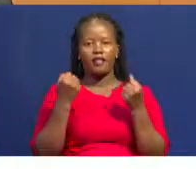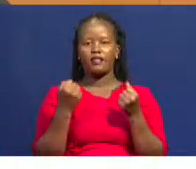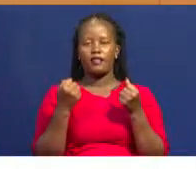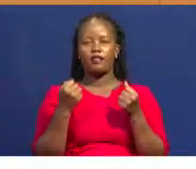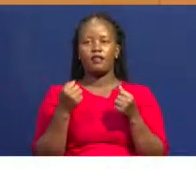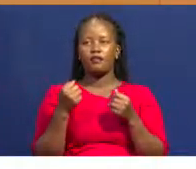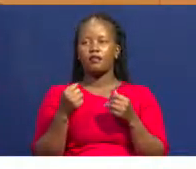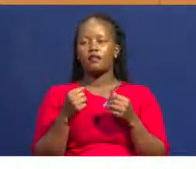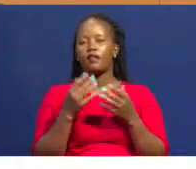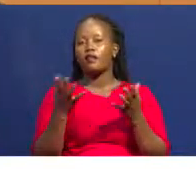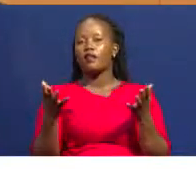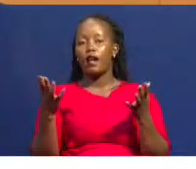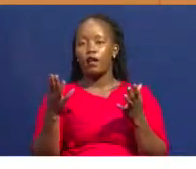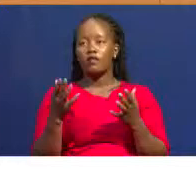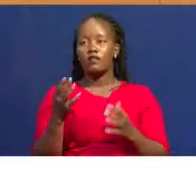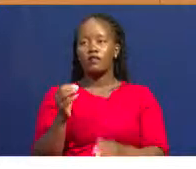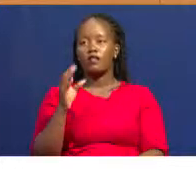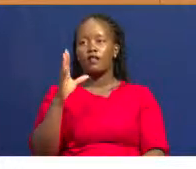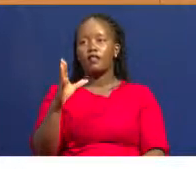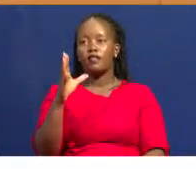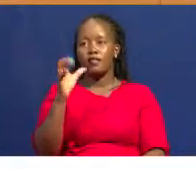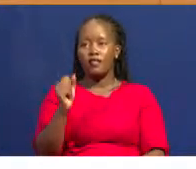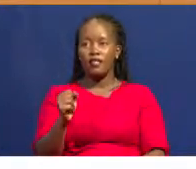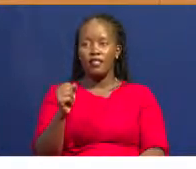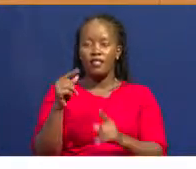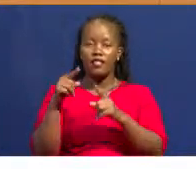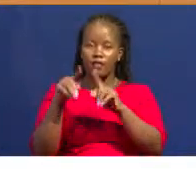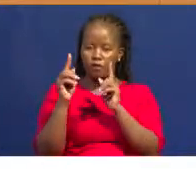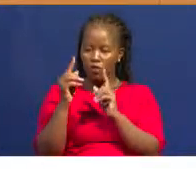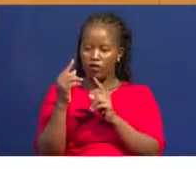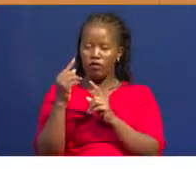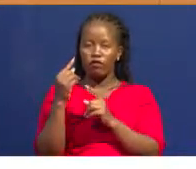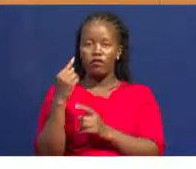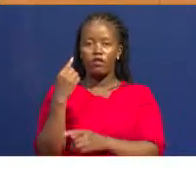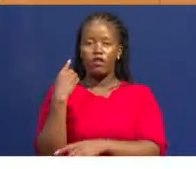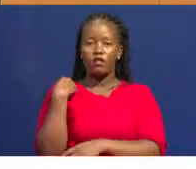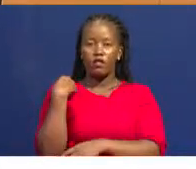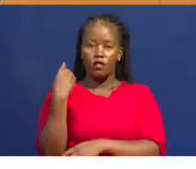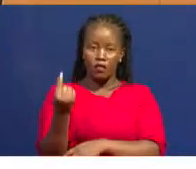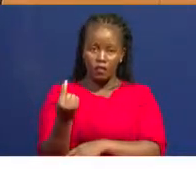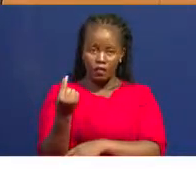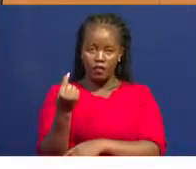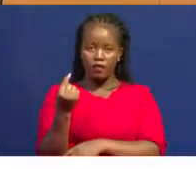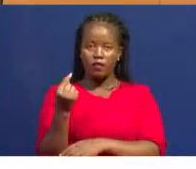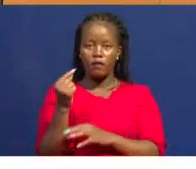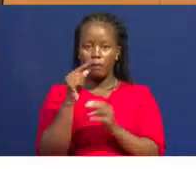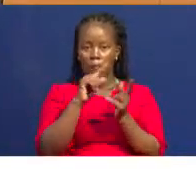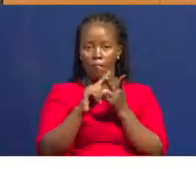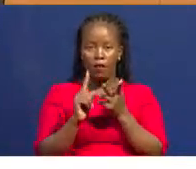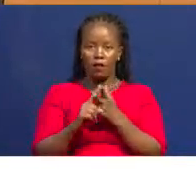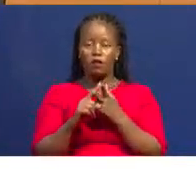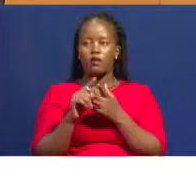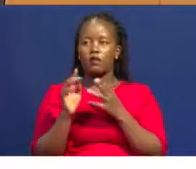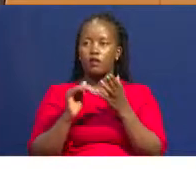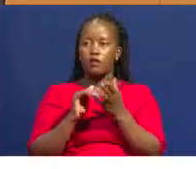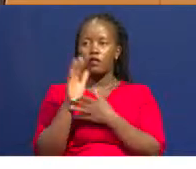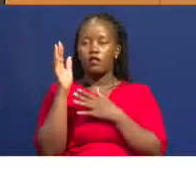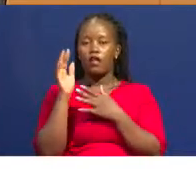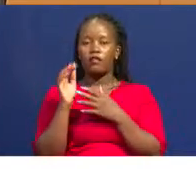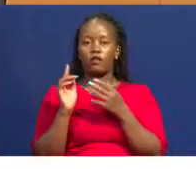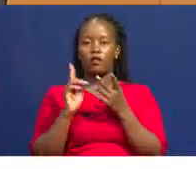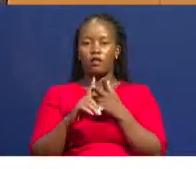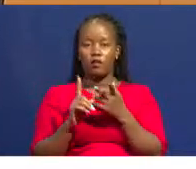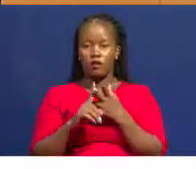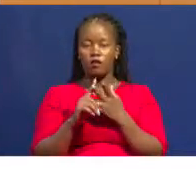comparing with. Because the CS himself, just the other day, they released the results. They were talking of 4,200 people